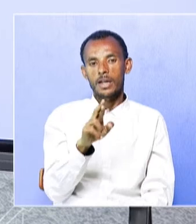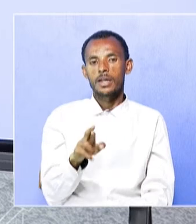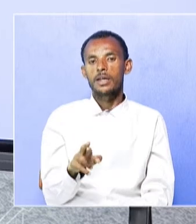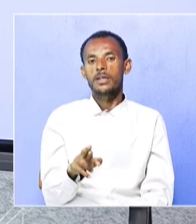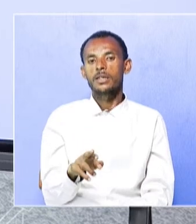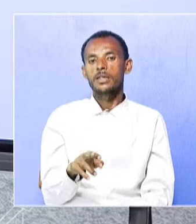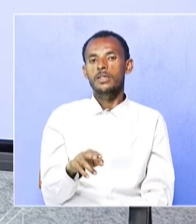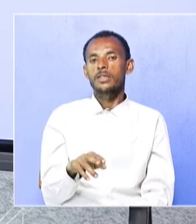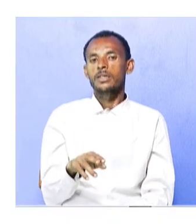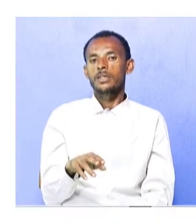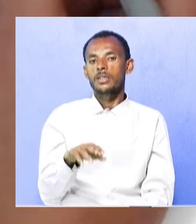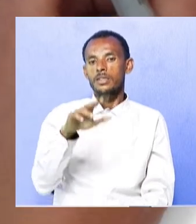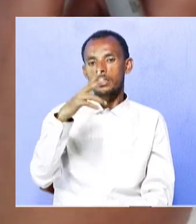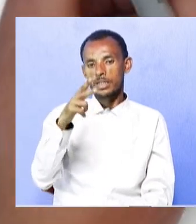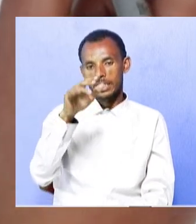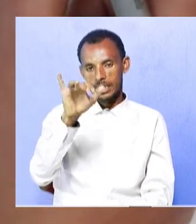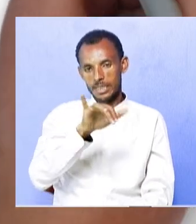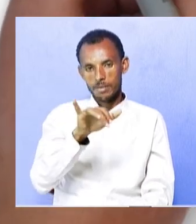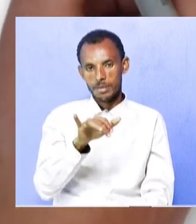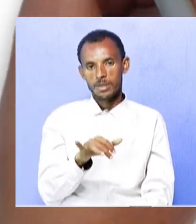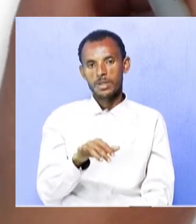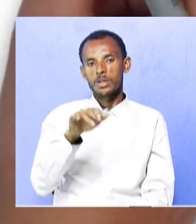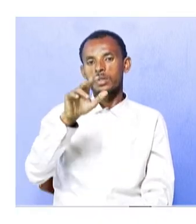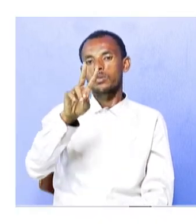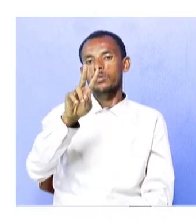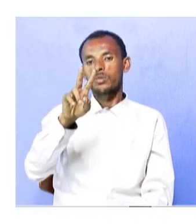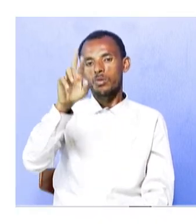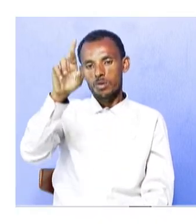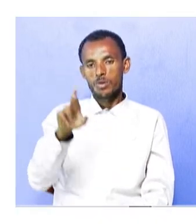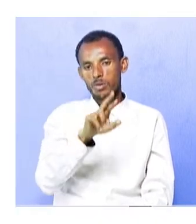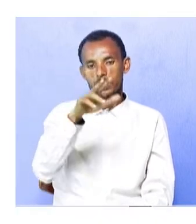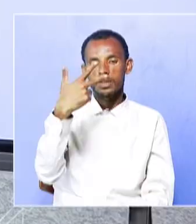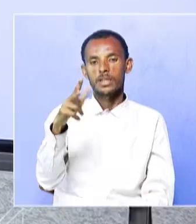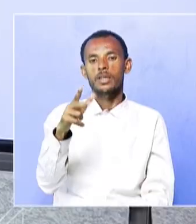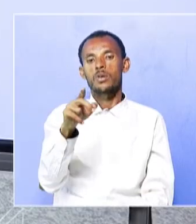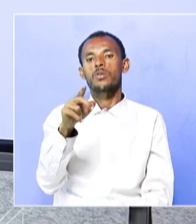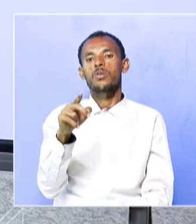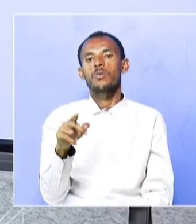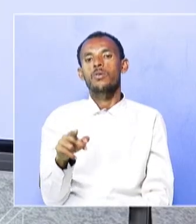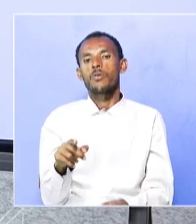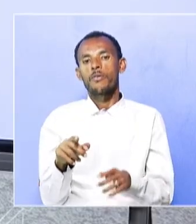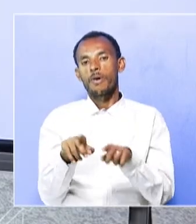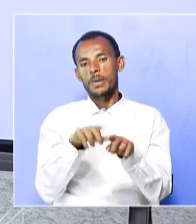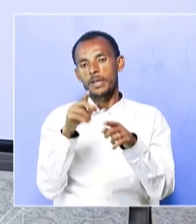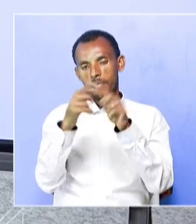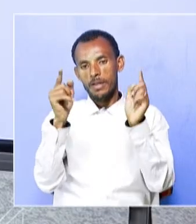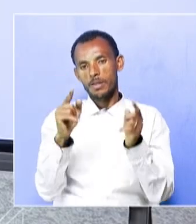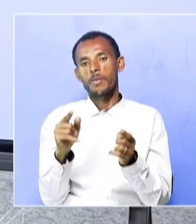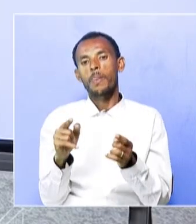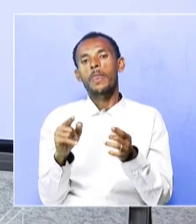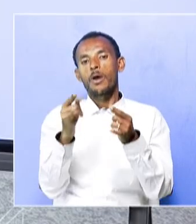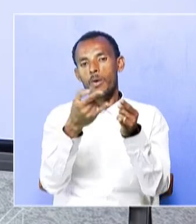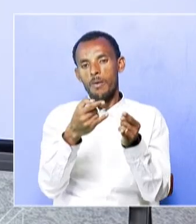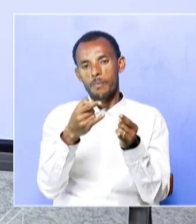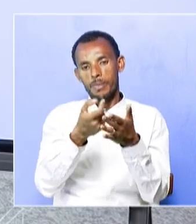radical 13 will remain, then this becomes 2 root 13. Okay, you need to be familiar with different ways of writing a